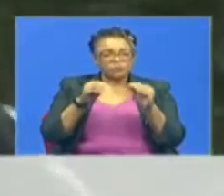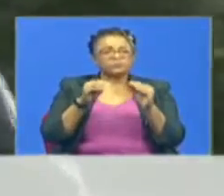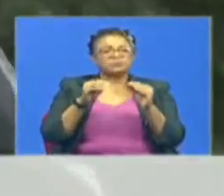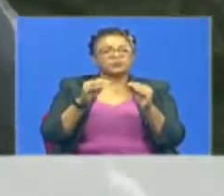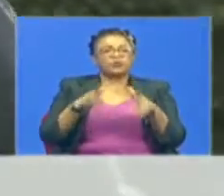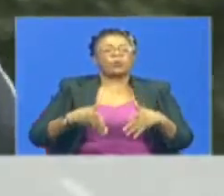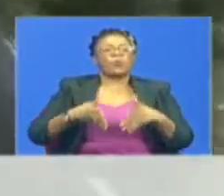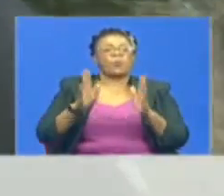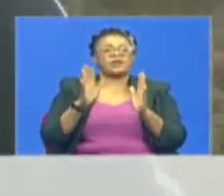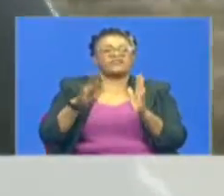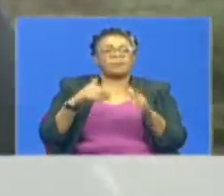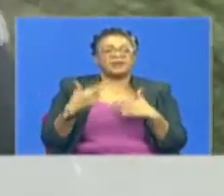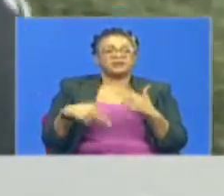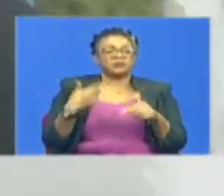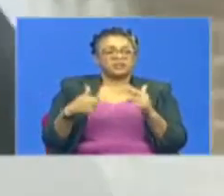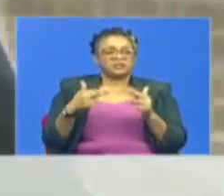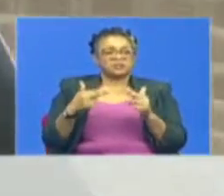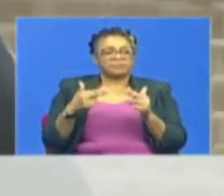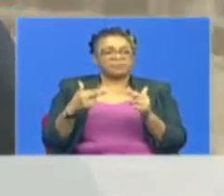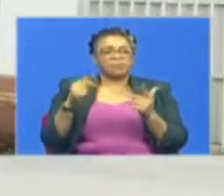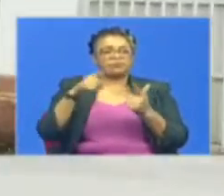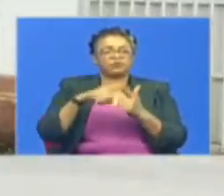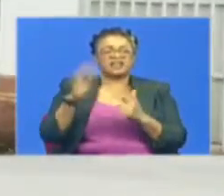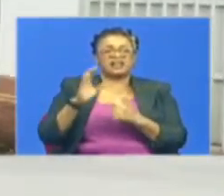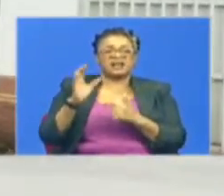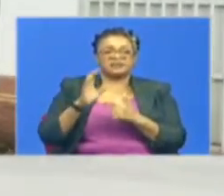from the restaurant to the client's residence.